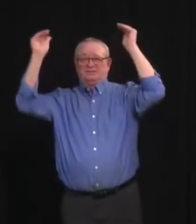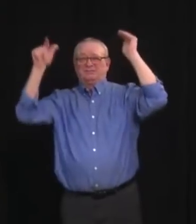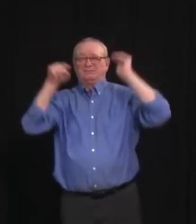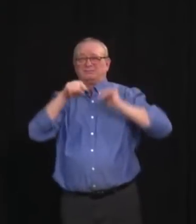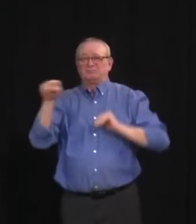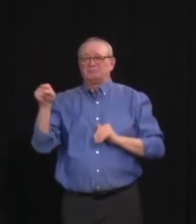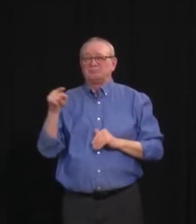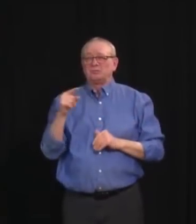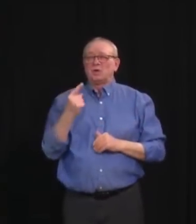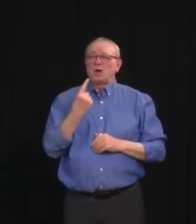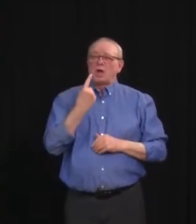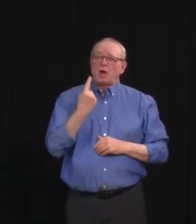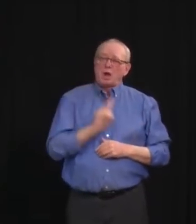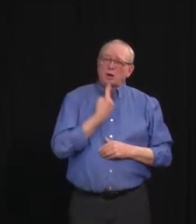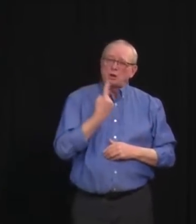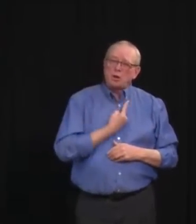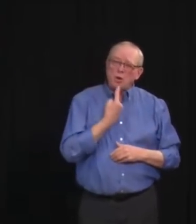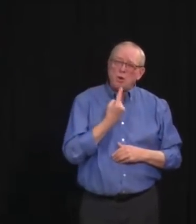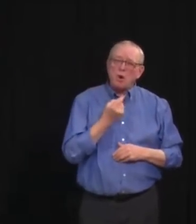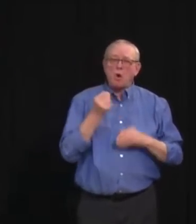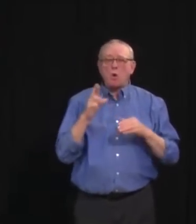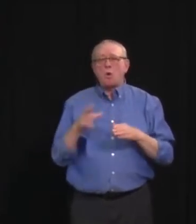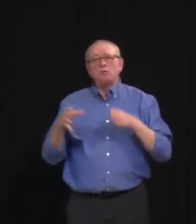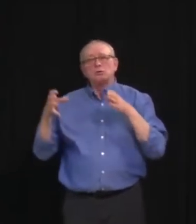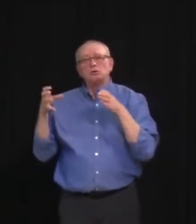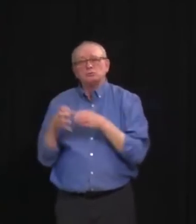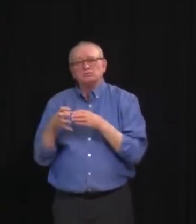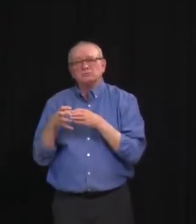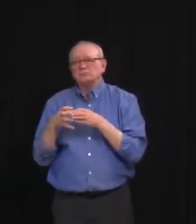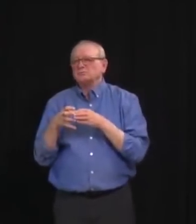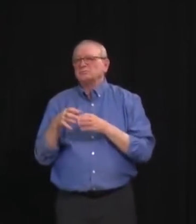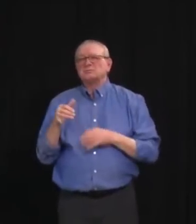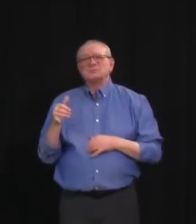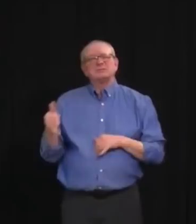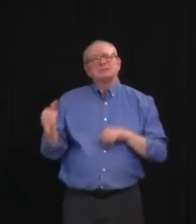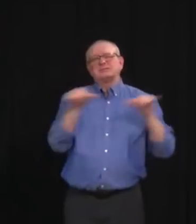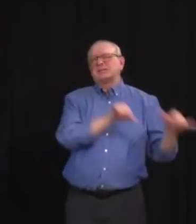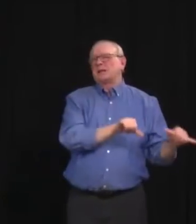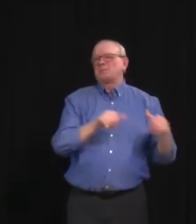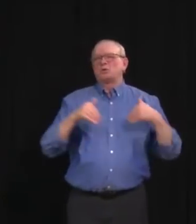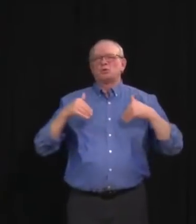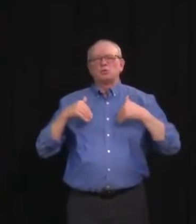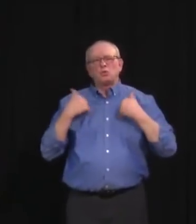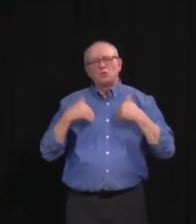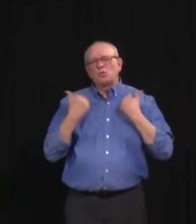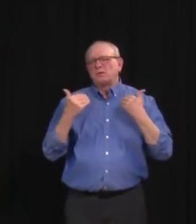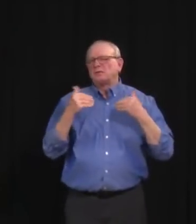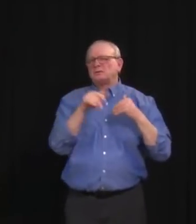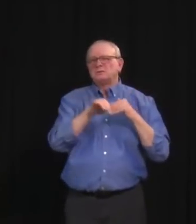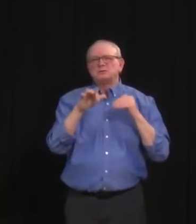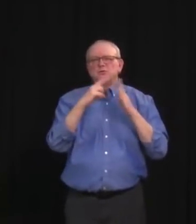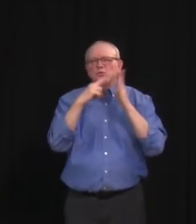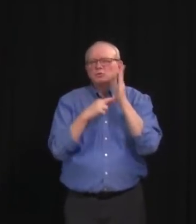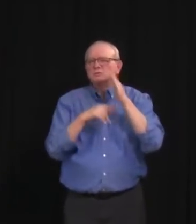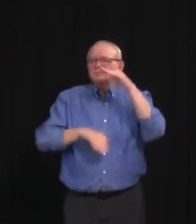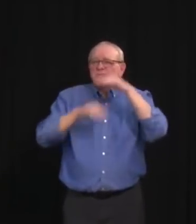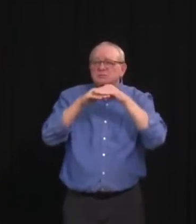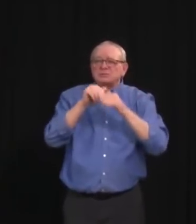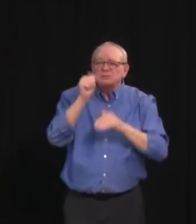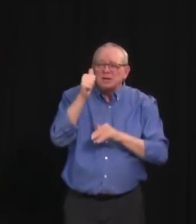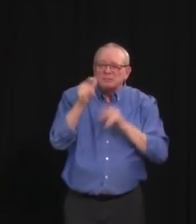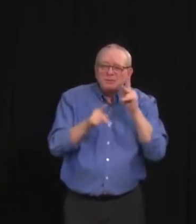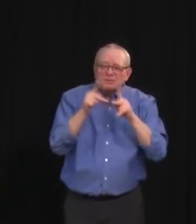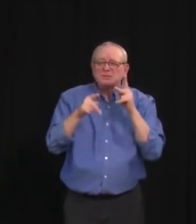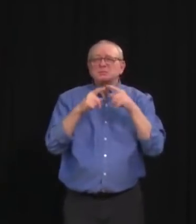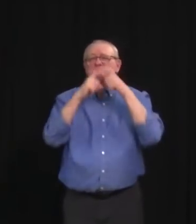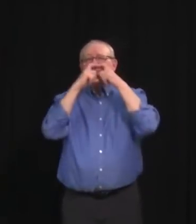of the same restrictions. A maximum of 10 people, mandatory masking, 3-meter physical distancing between everyone,